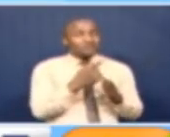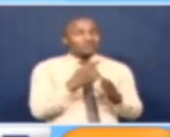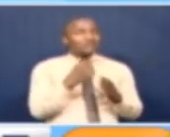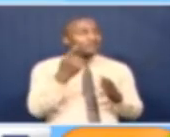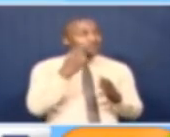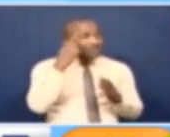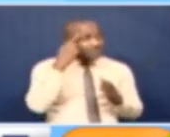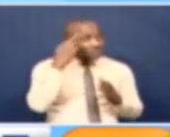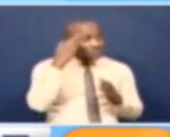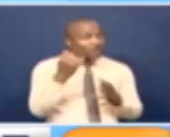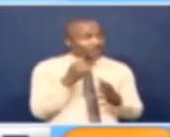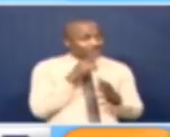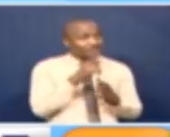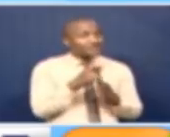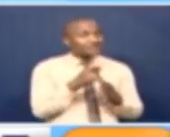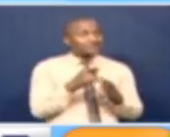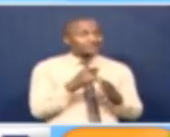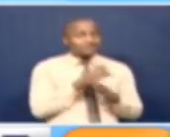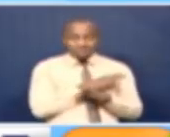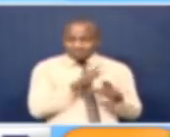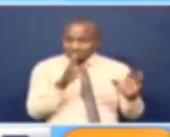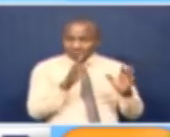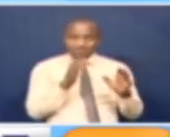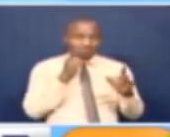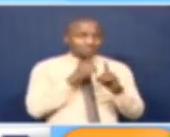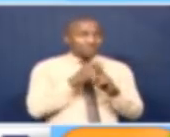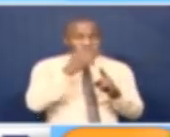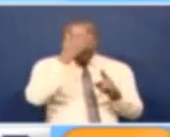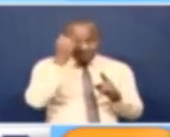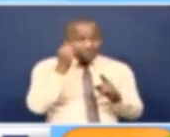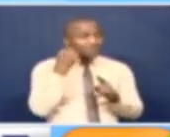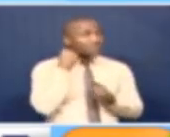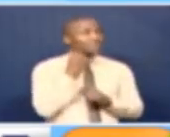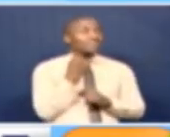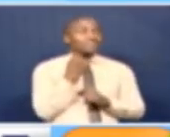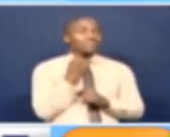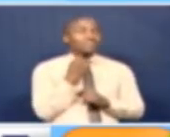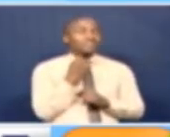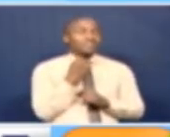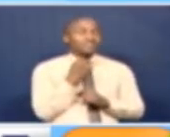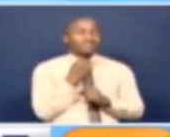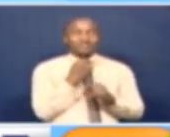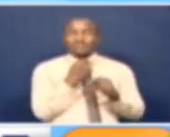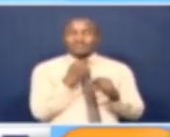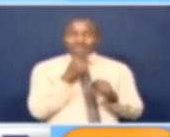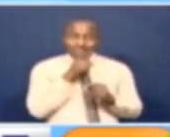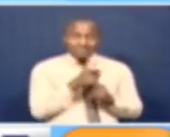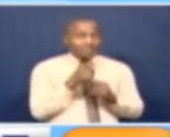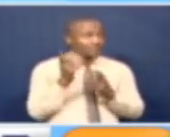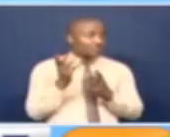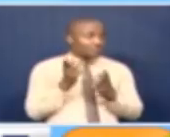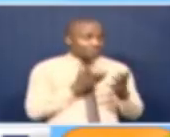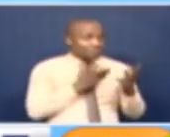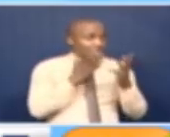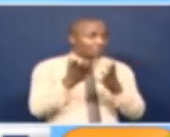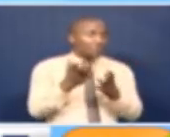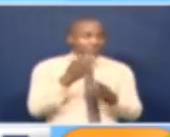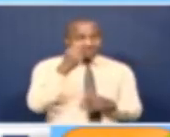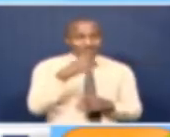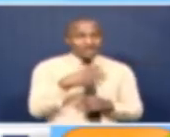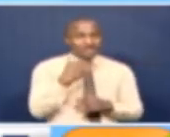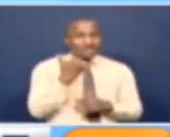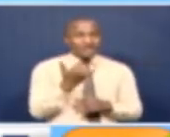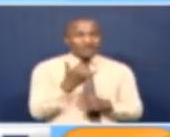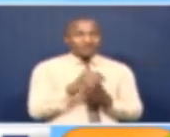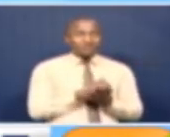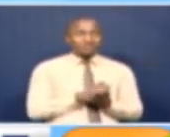thing is so emotive is because it is very recent, okay? And it has been brought to the light. So APC